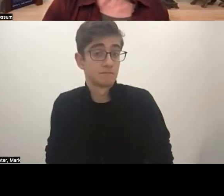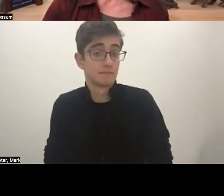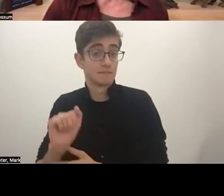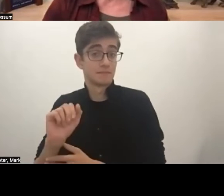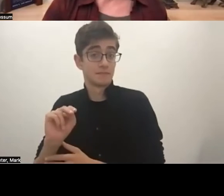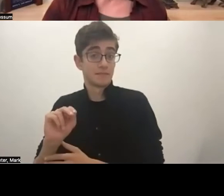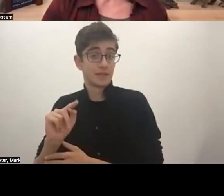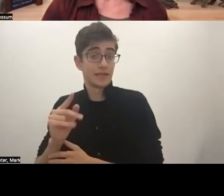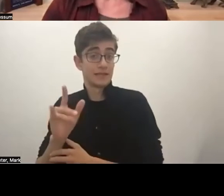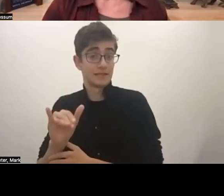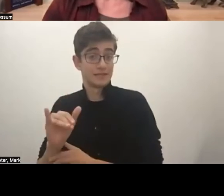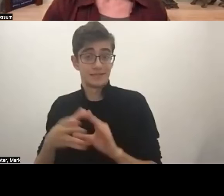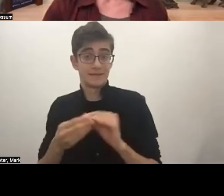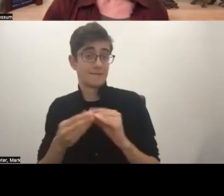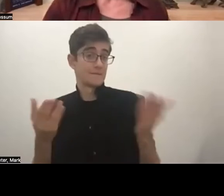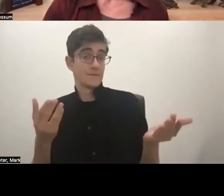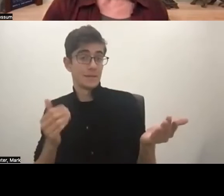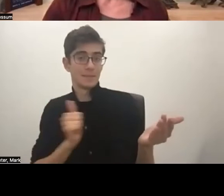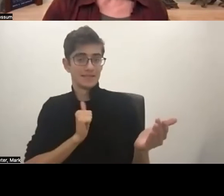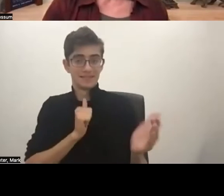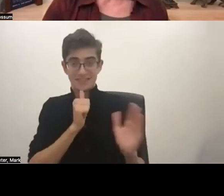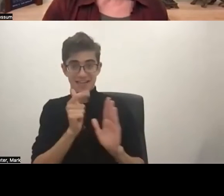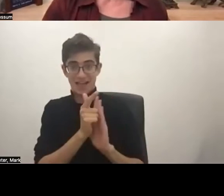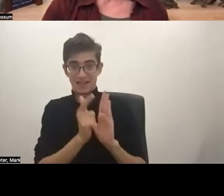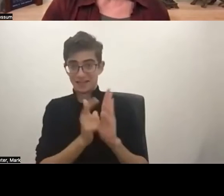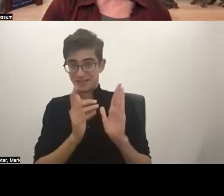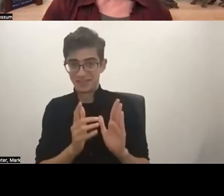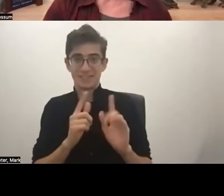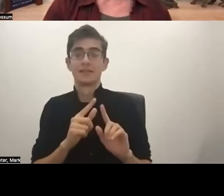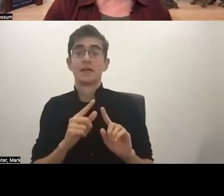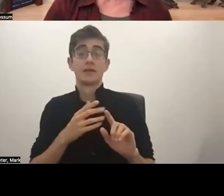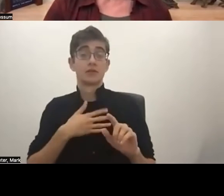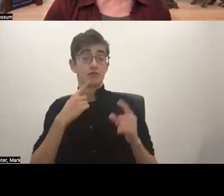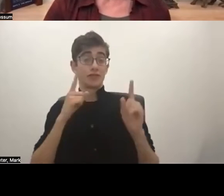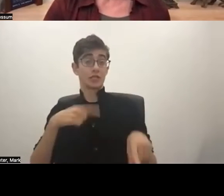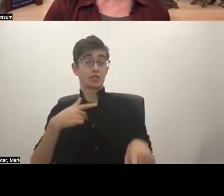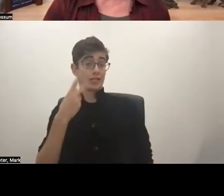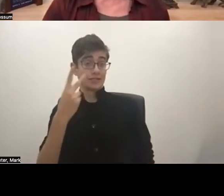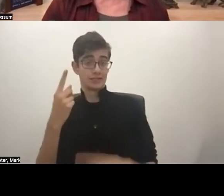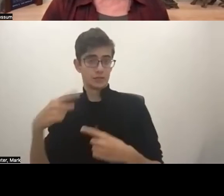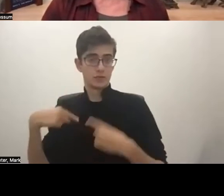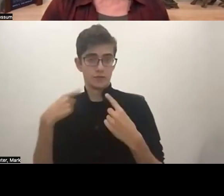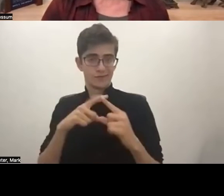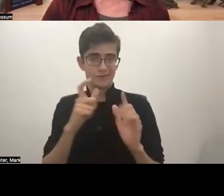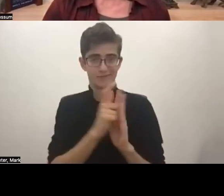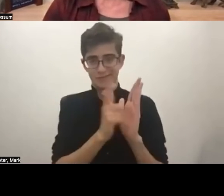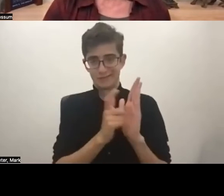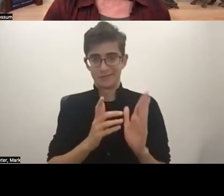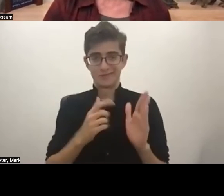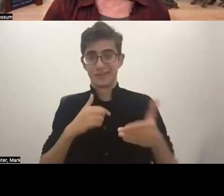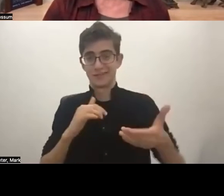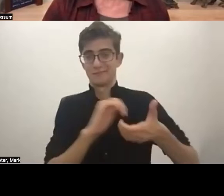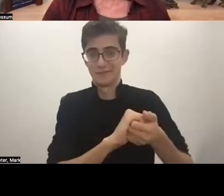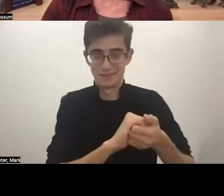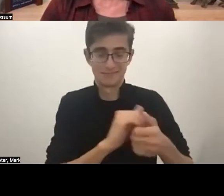I guess I'll just, as the non-attorney, from the reaction that I have seen from the attorneys who I do get to work with,